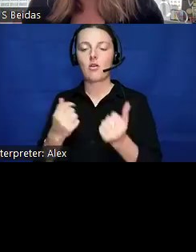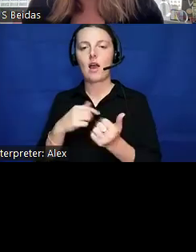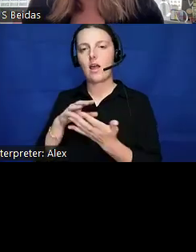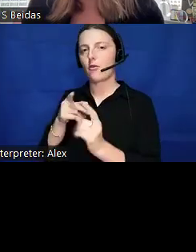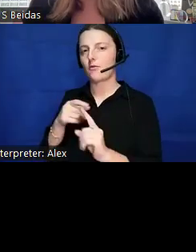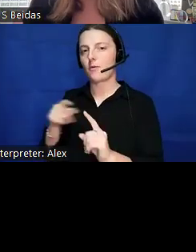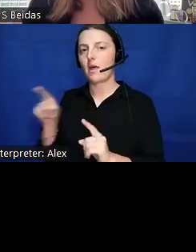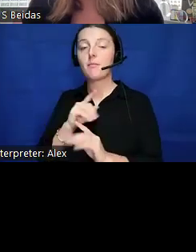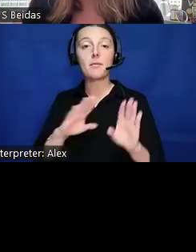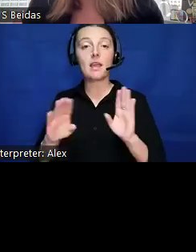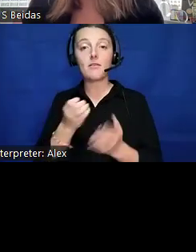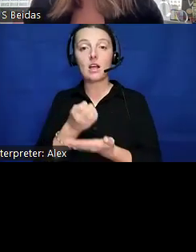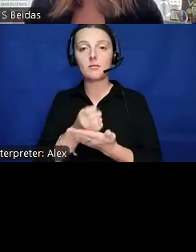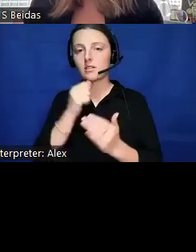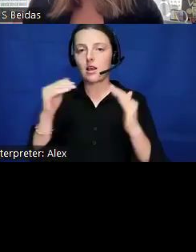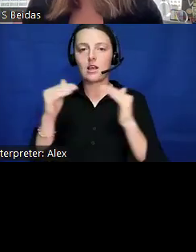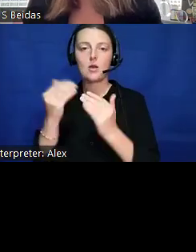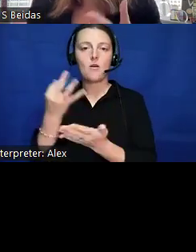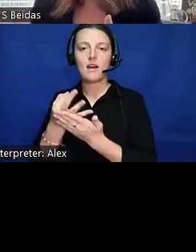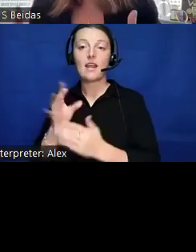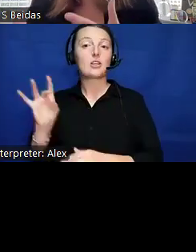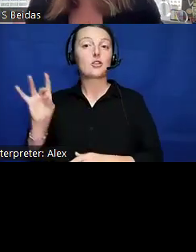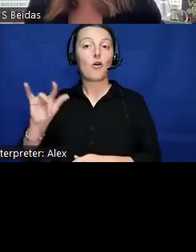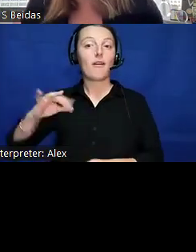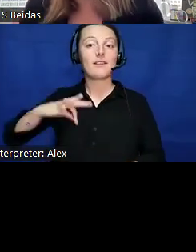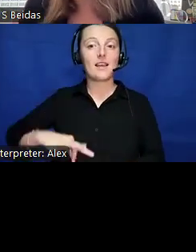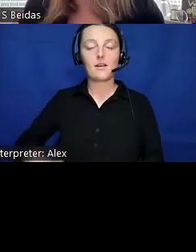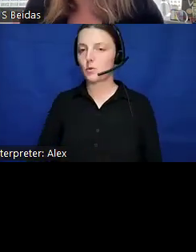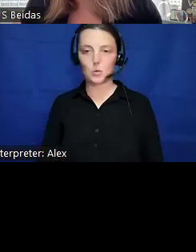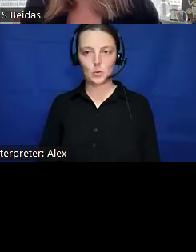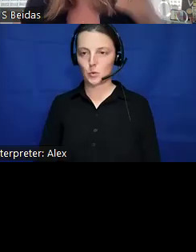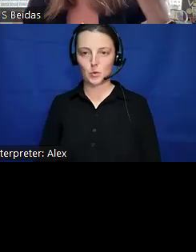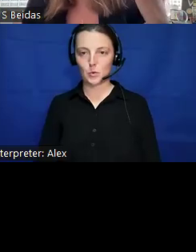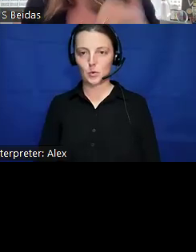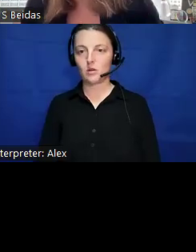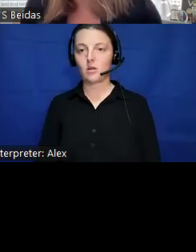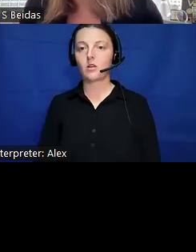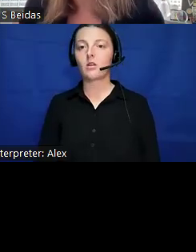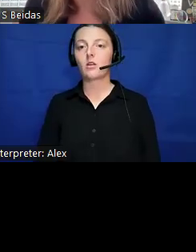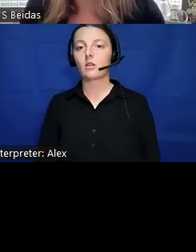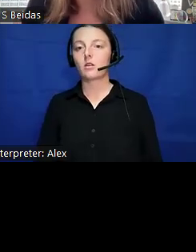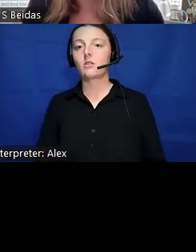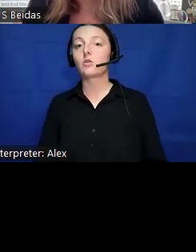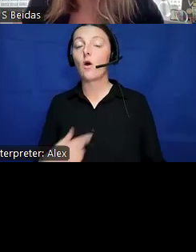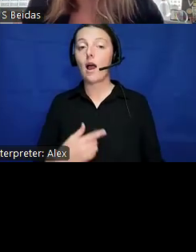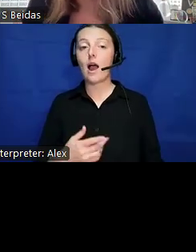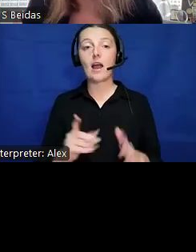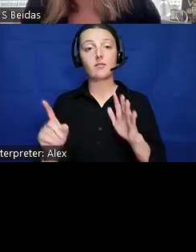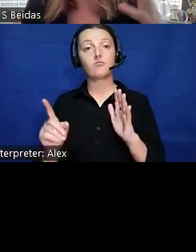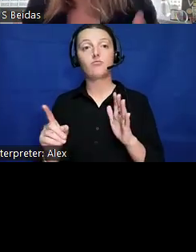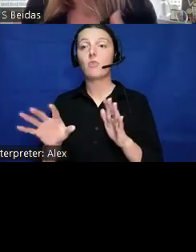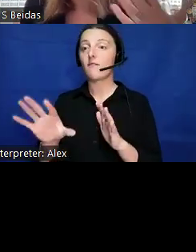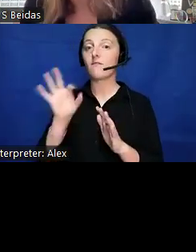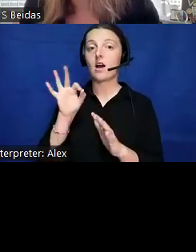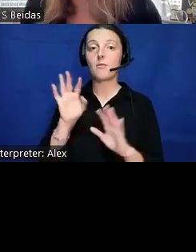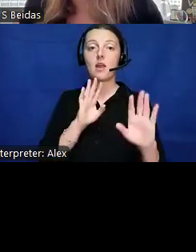behavioral economics does not equal financial incentives. And so I came to behavioral economics actually because of some of that work I was sharing with you, that therapists